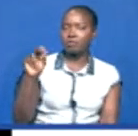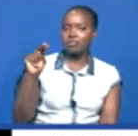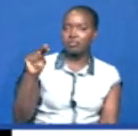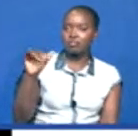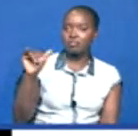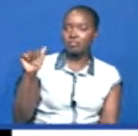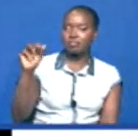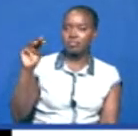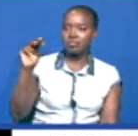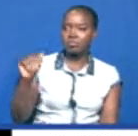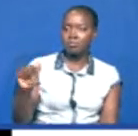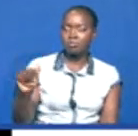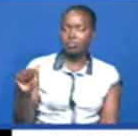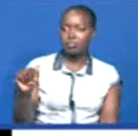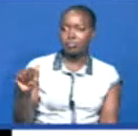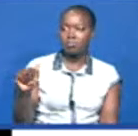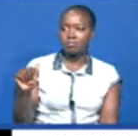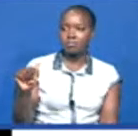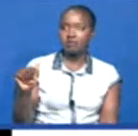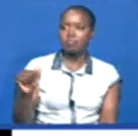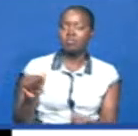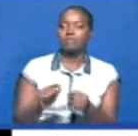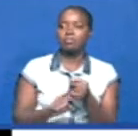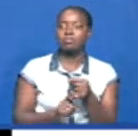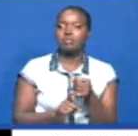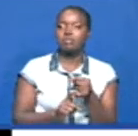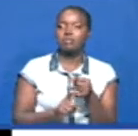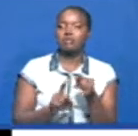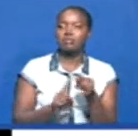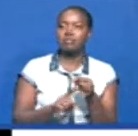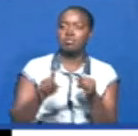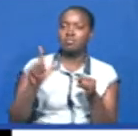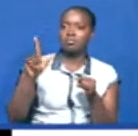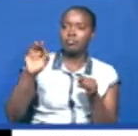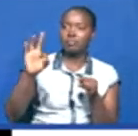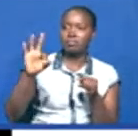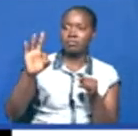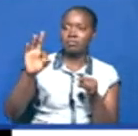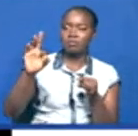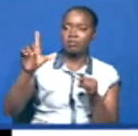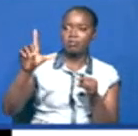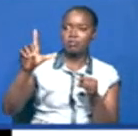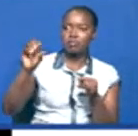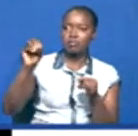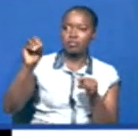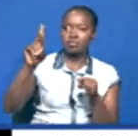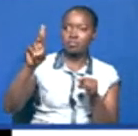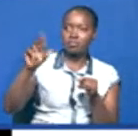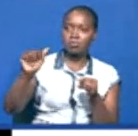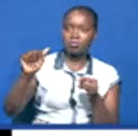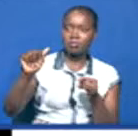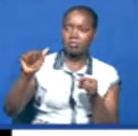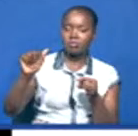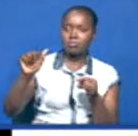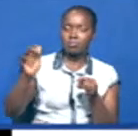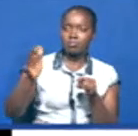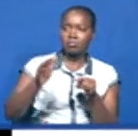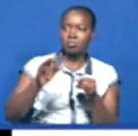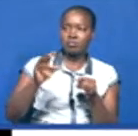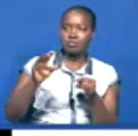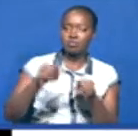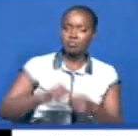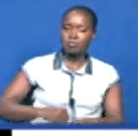kindly. And Flora Mutahi, the chairperson of ICACA.